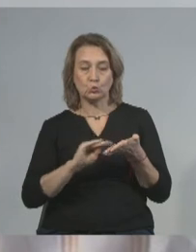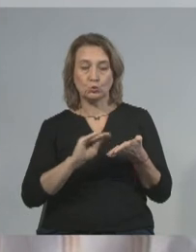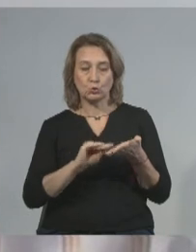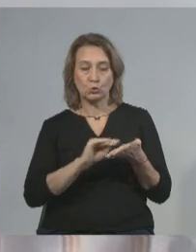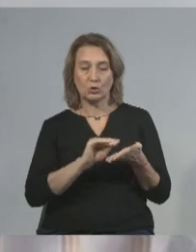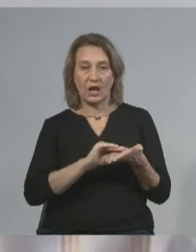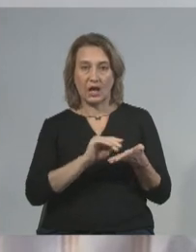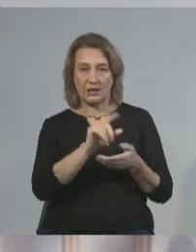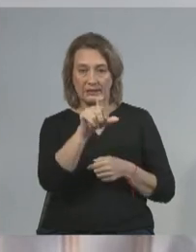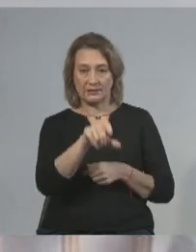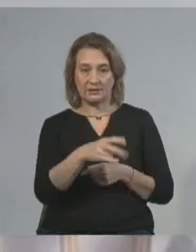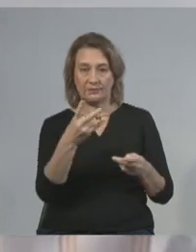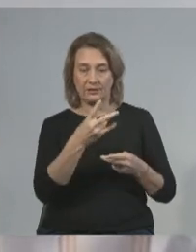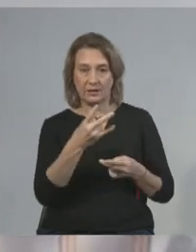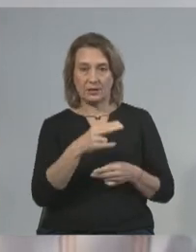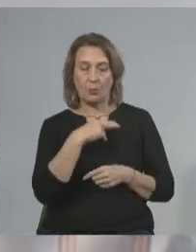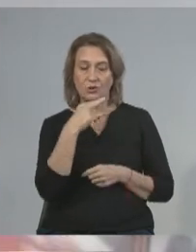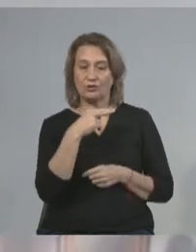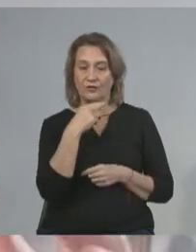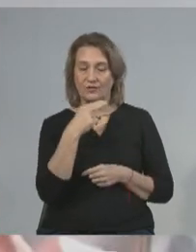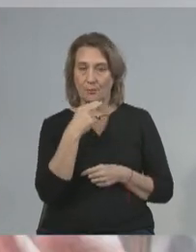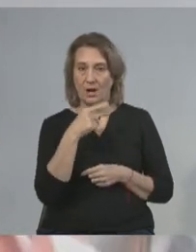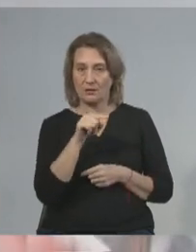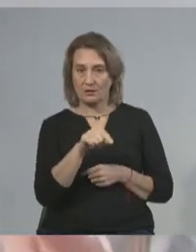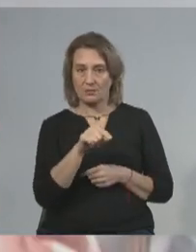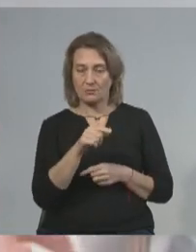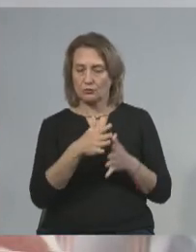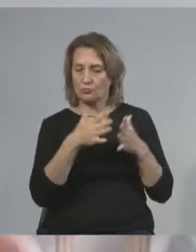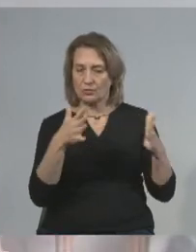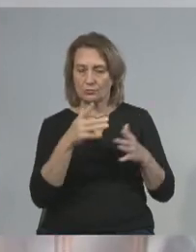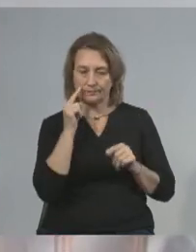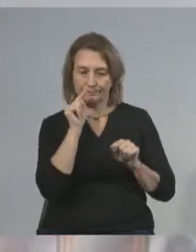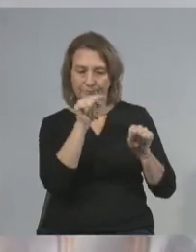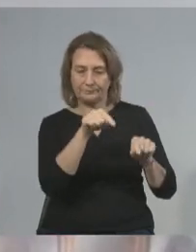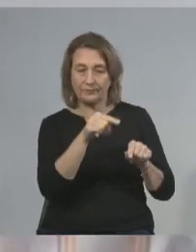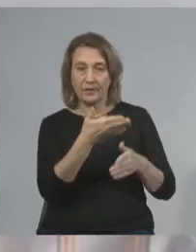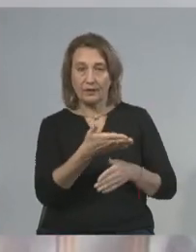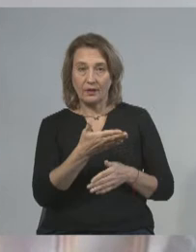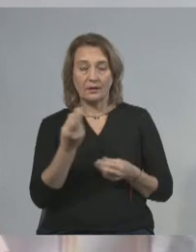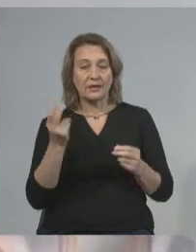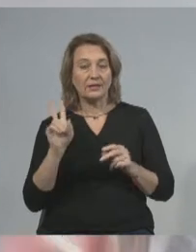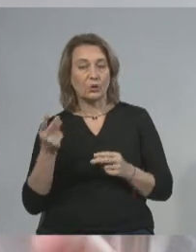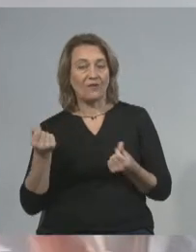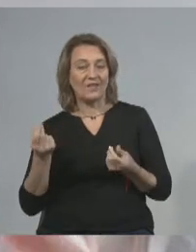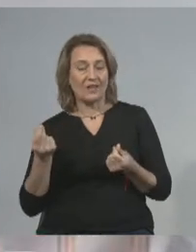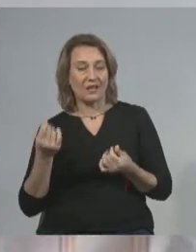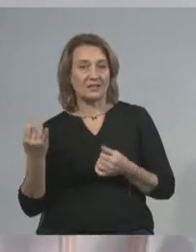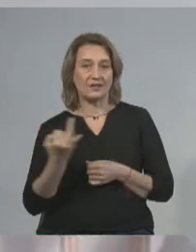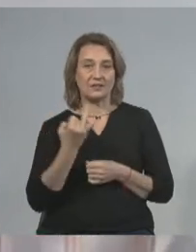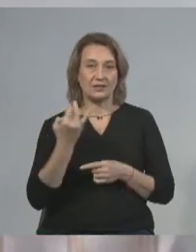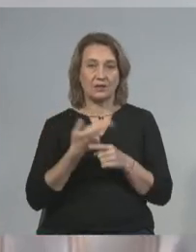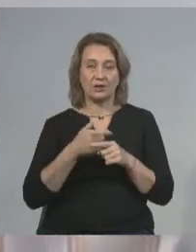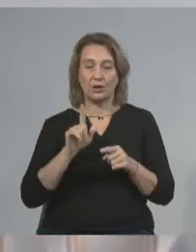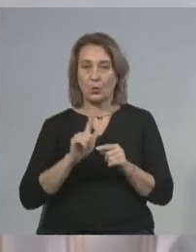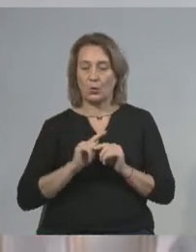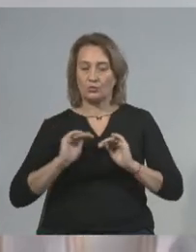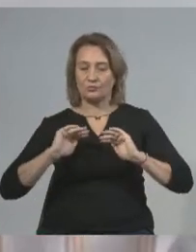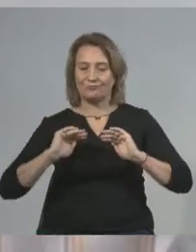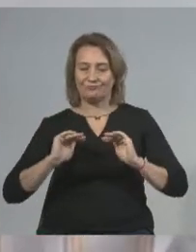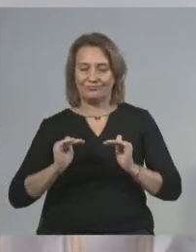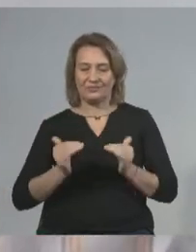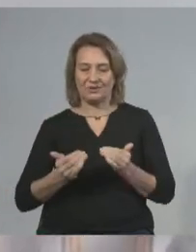us that's why the journalists ought to pay attention to it especially those journalists who have financial interest or very